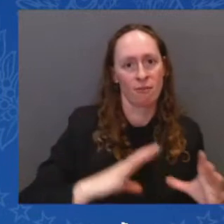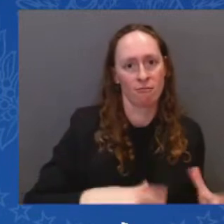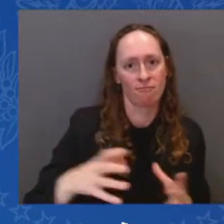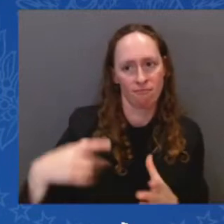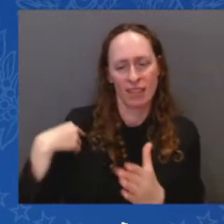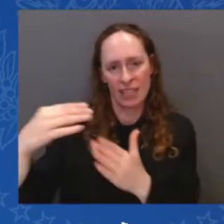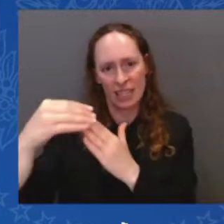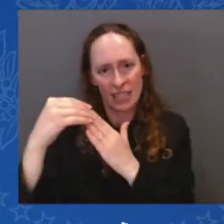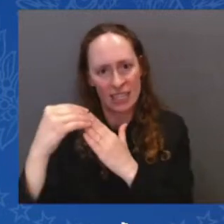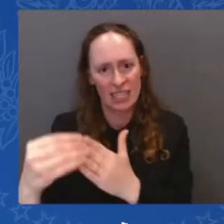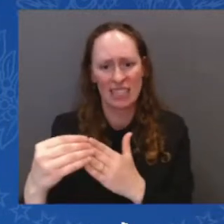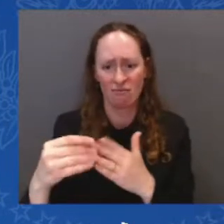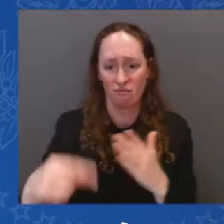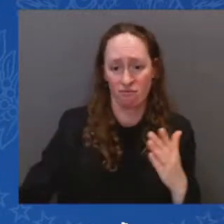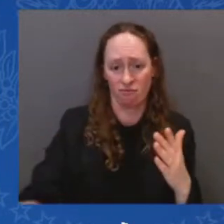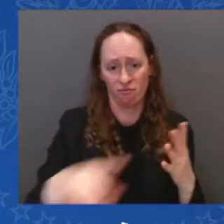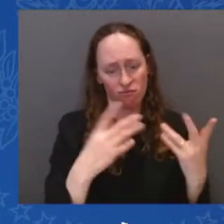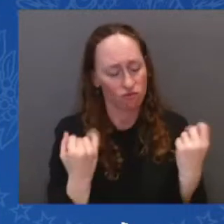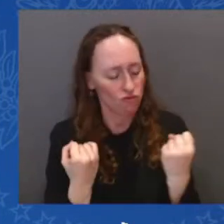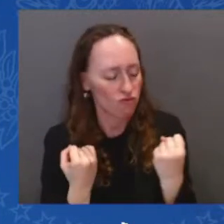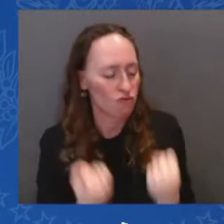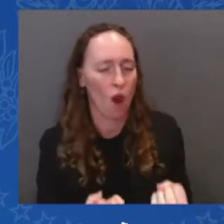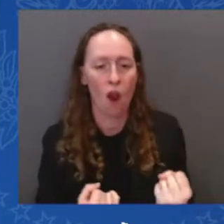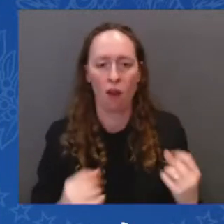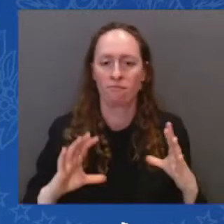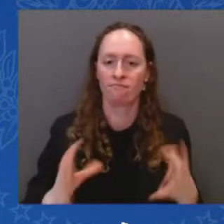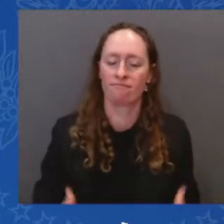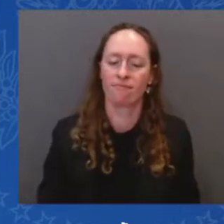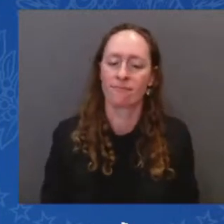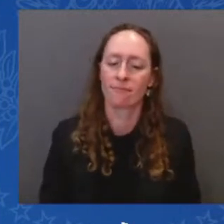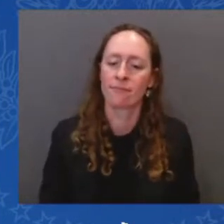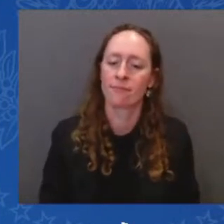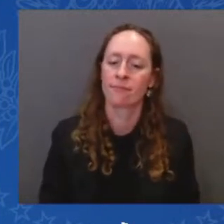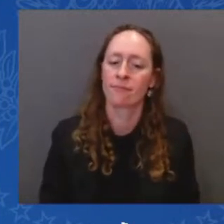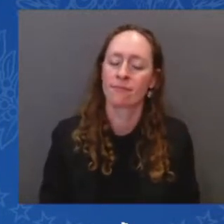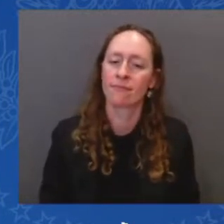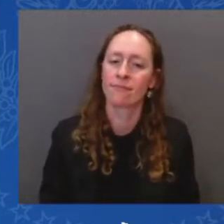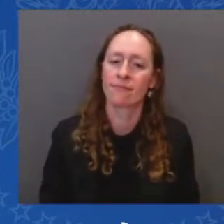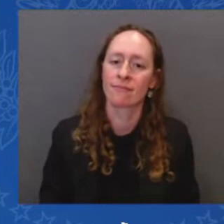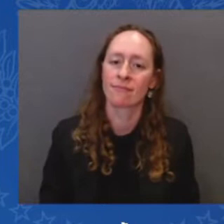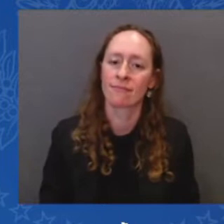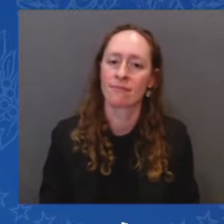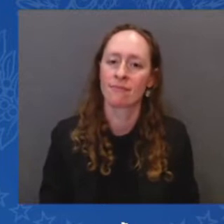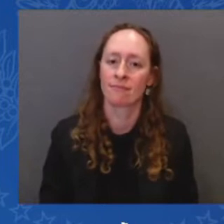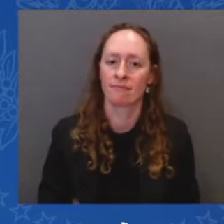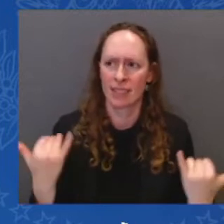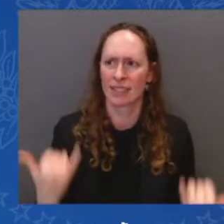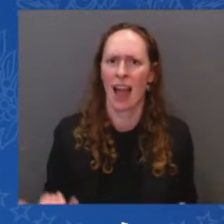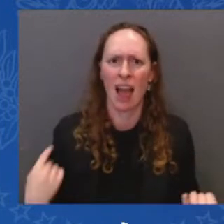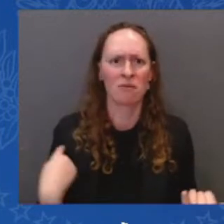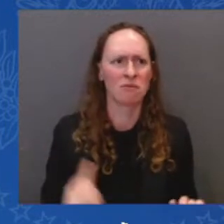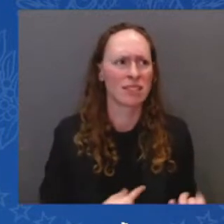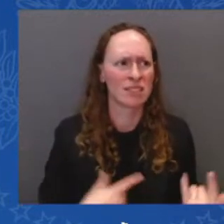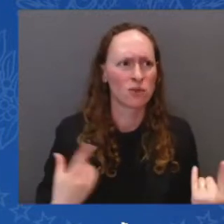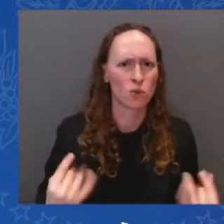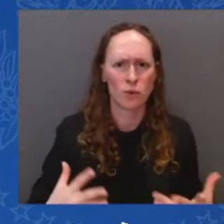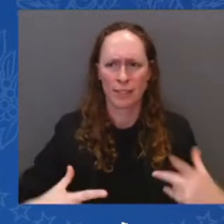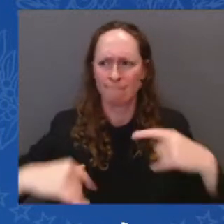it. We are currently standing watch on freedom's frontier with a 250,000